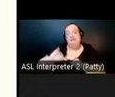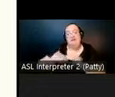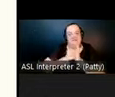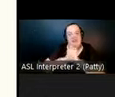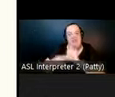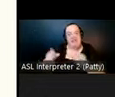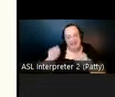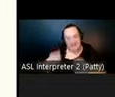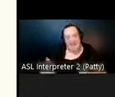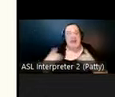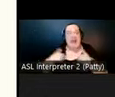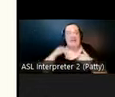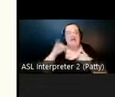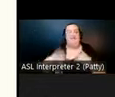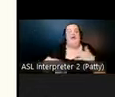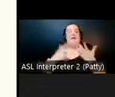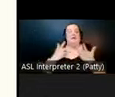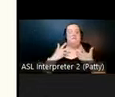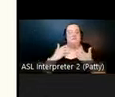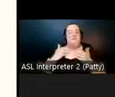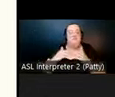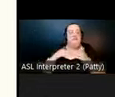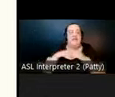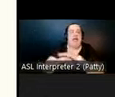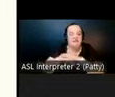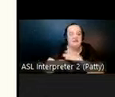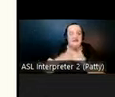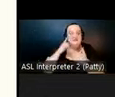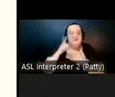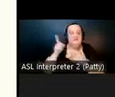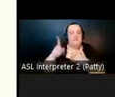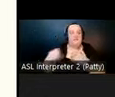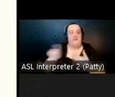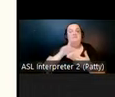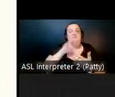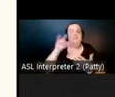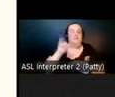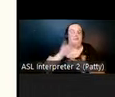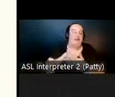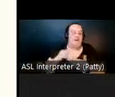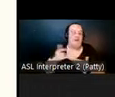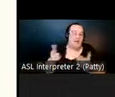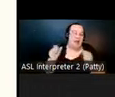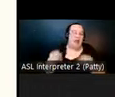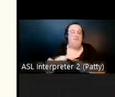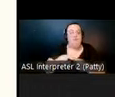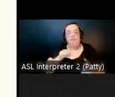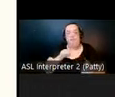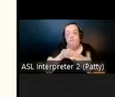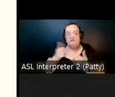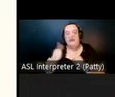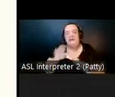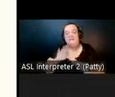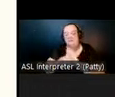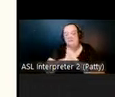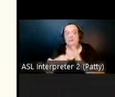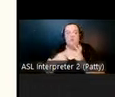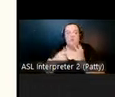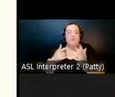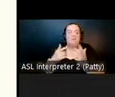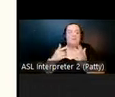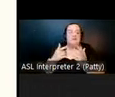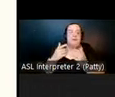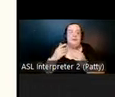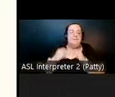teams access to them so that they can address backlog maintenance and repairs